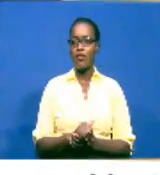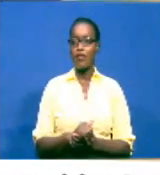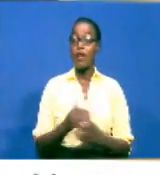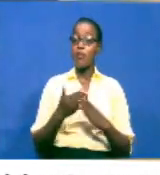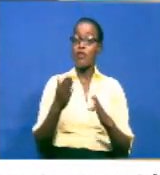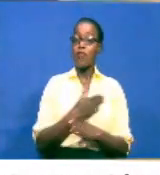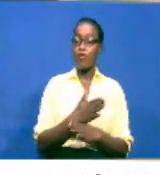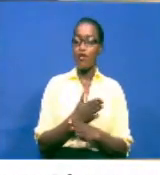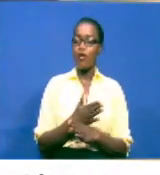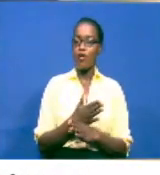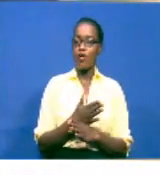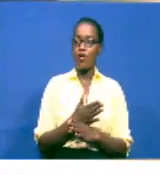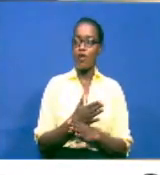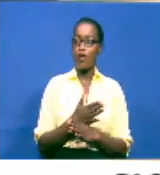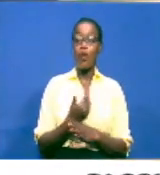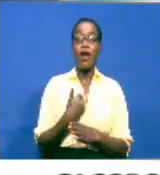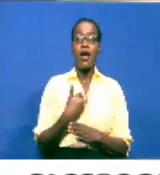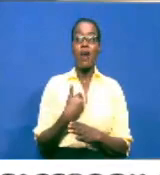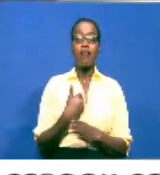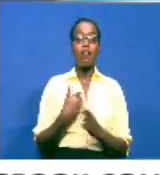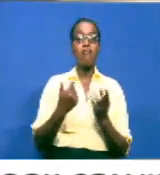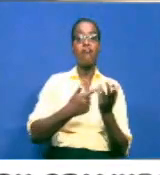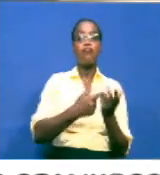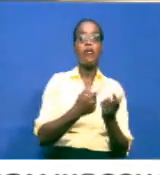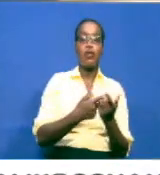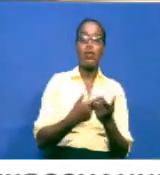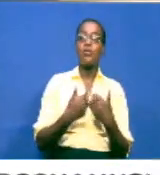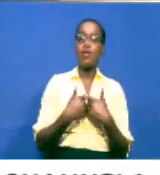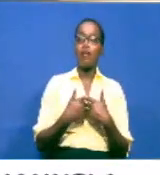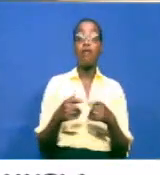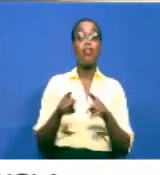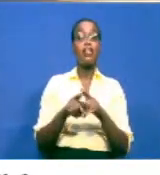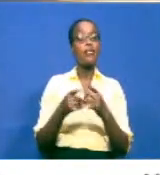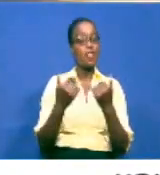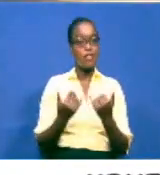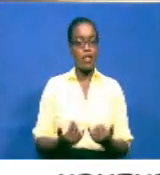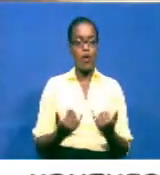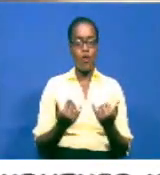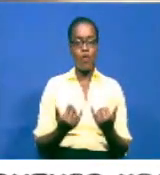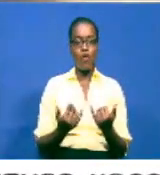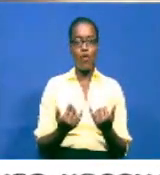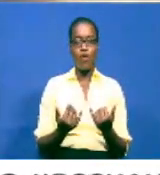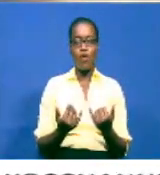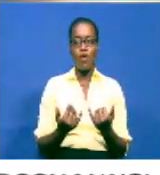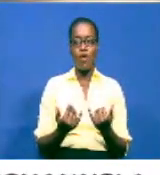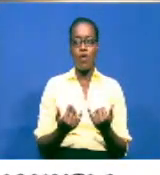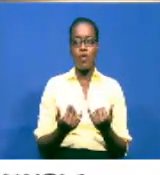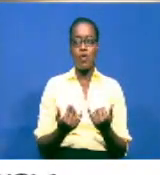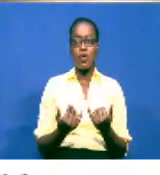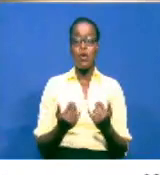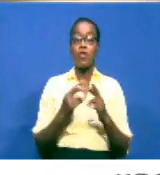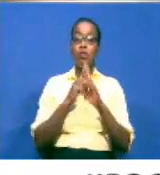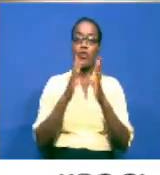we actually have a look at the statistics that we have as now, let's have a look at the